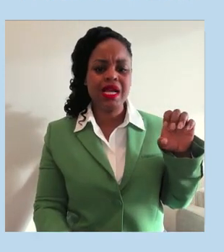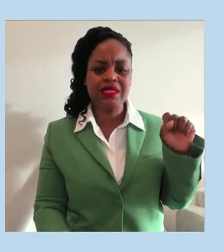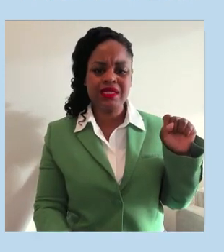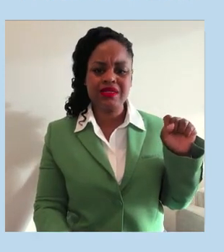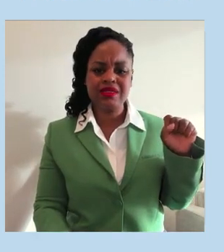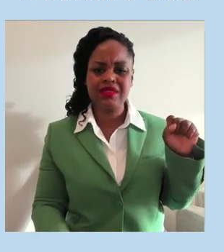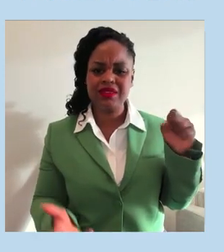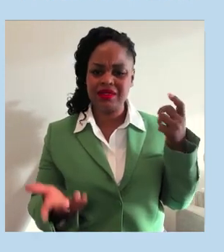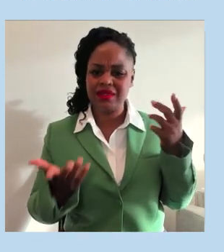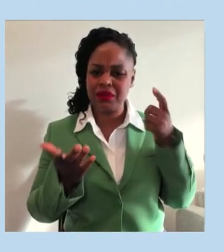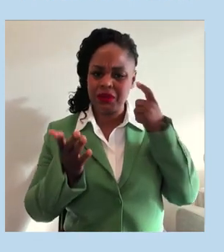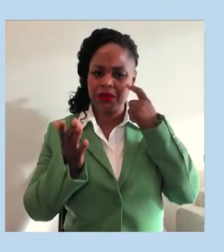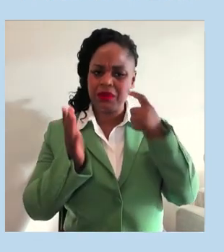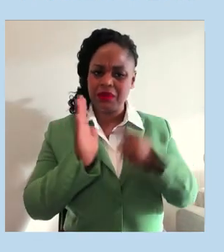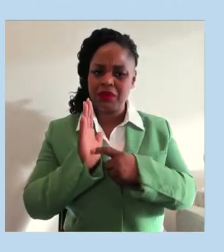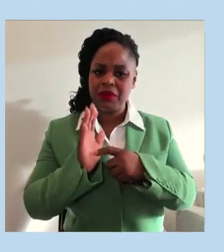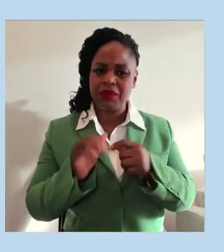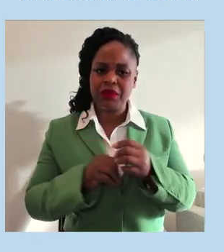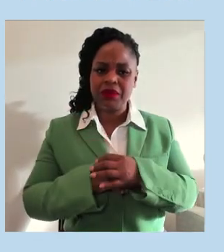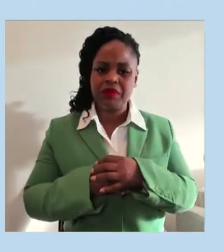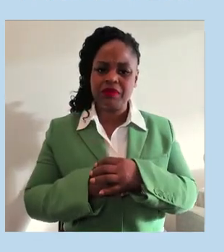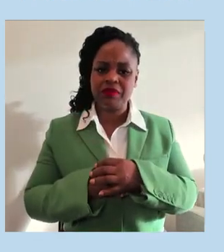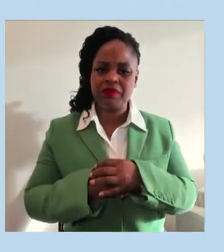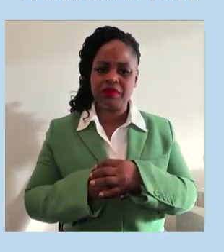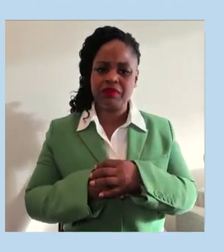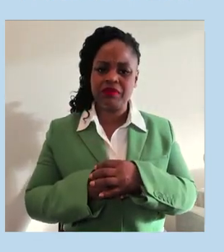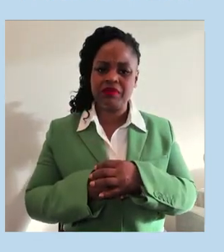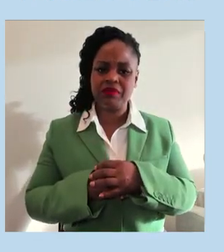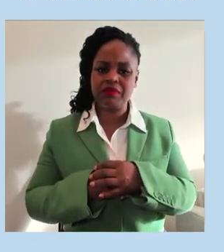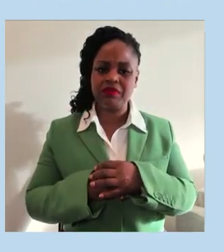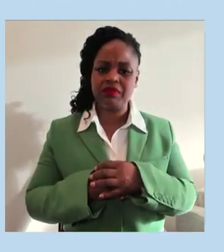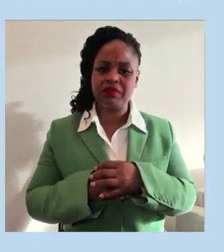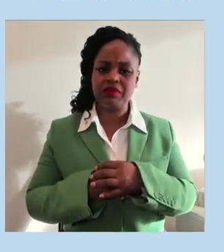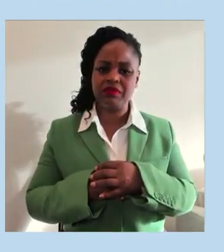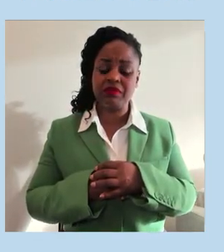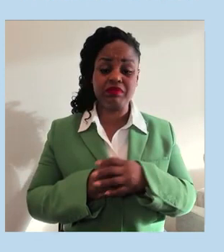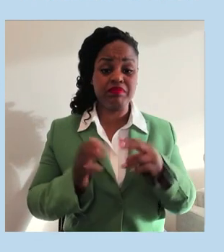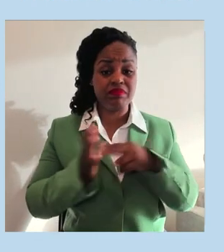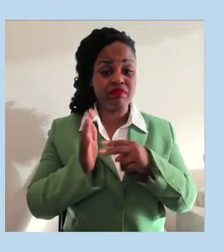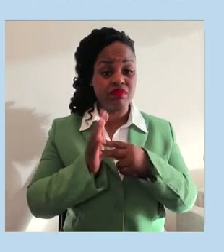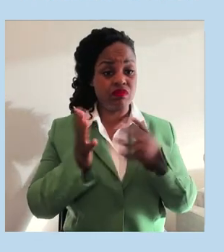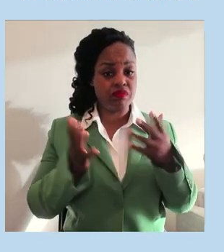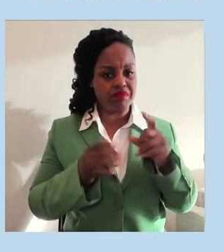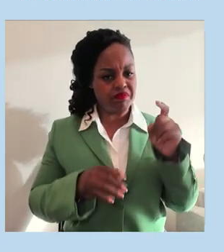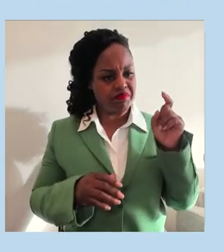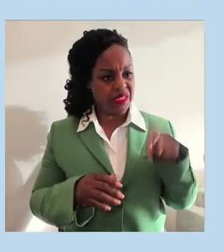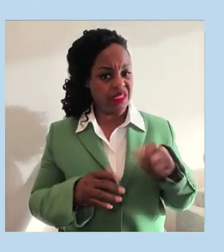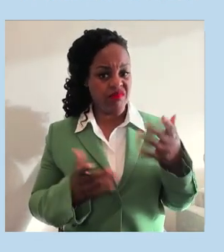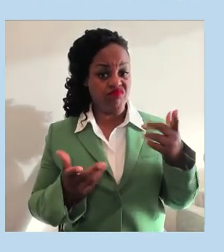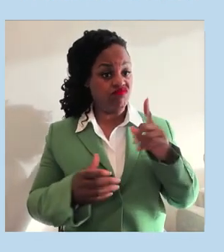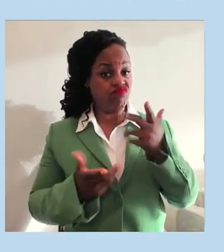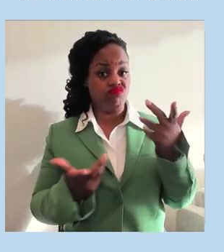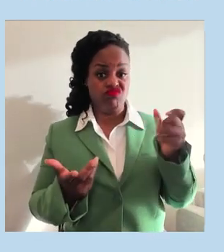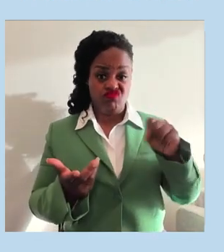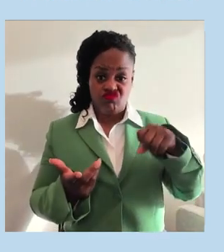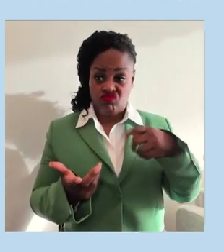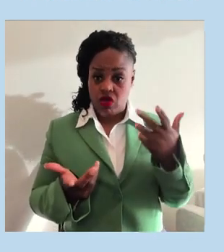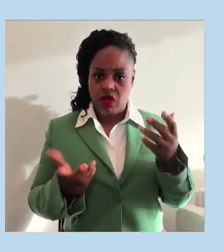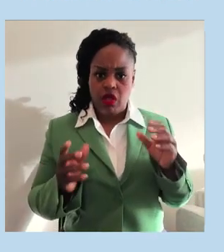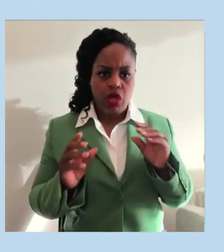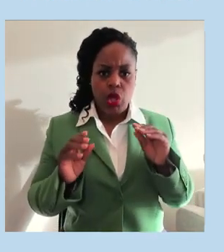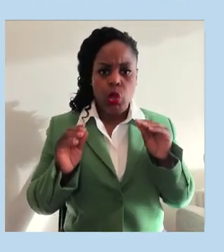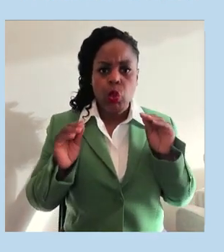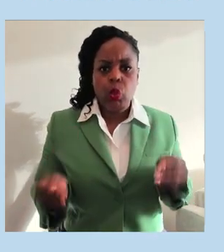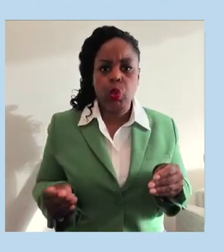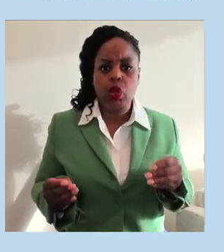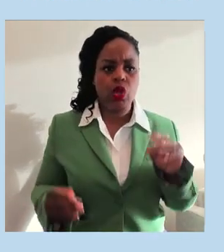enterprise and enforcing global arms embargo. Addressing the root causes of violence and armed conflicts and